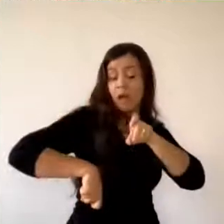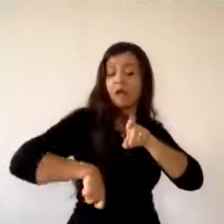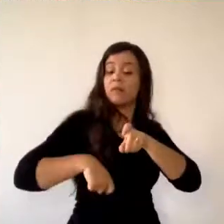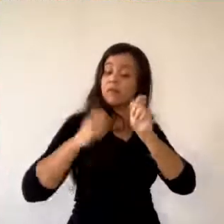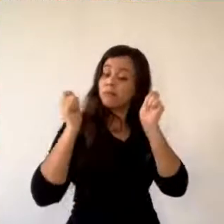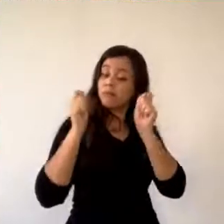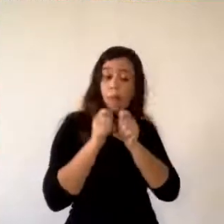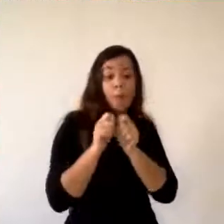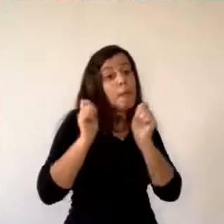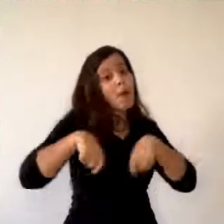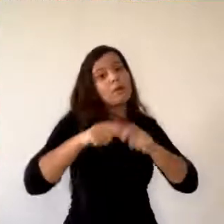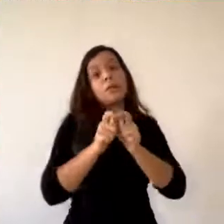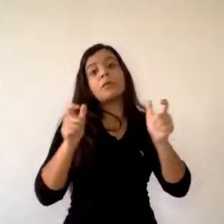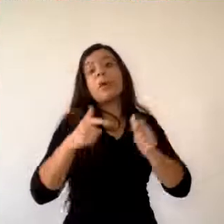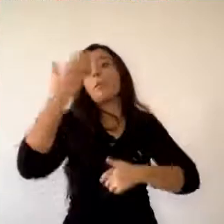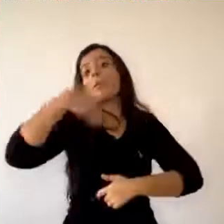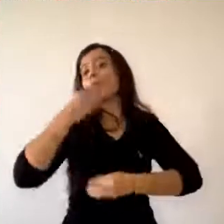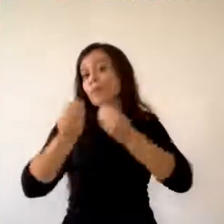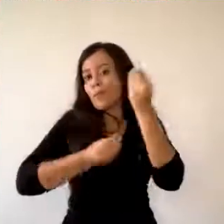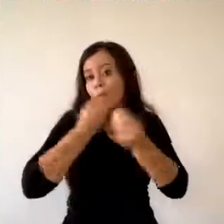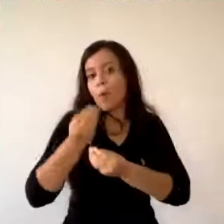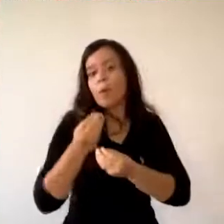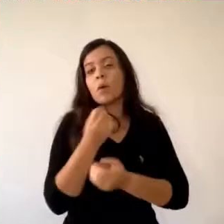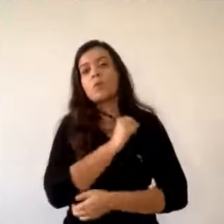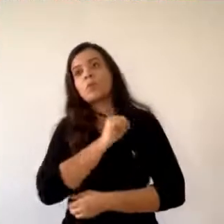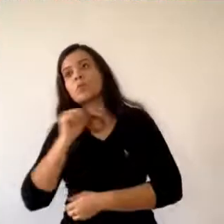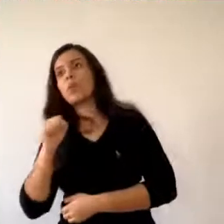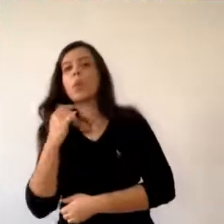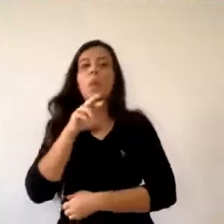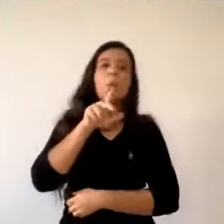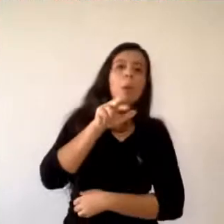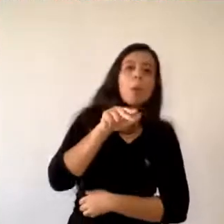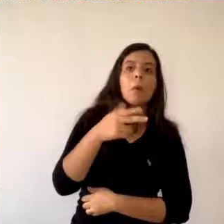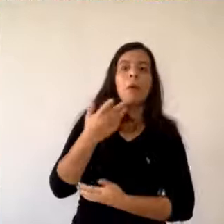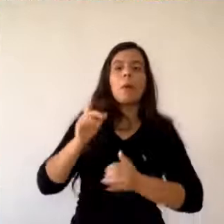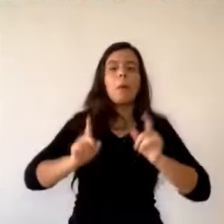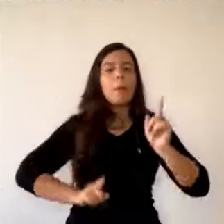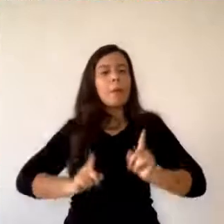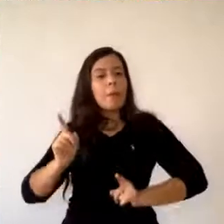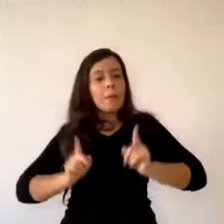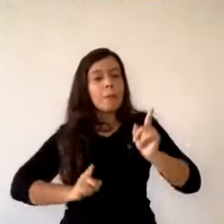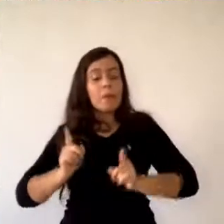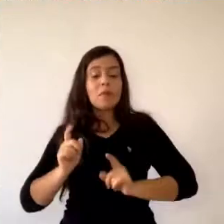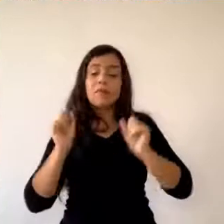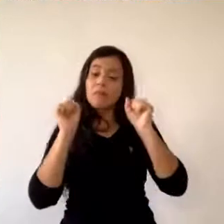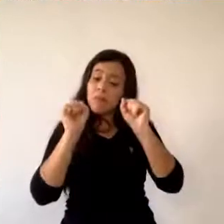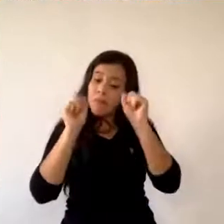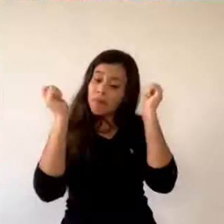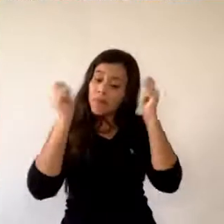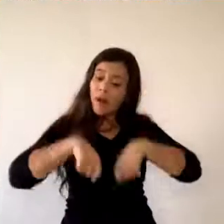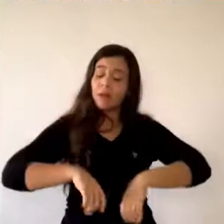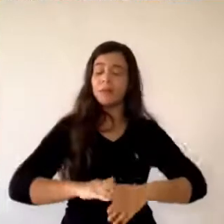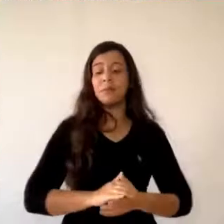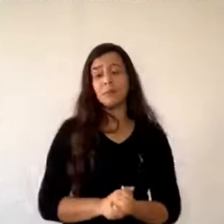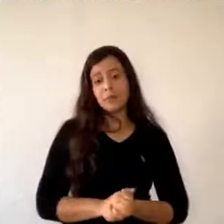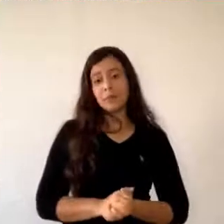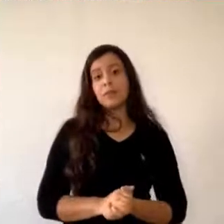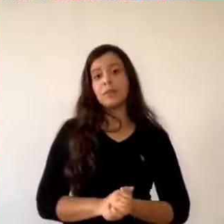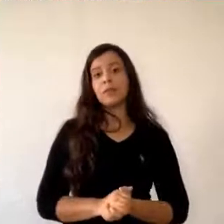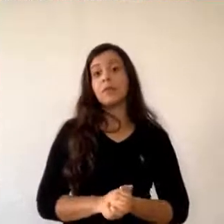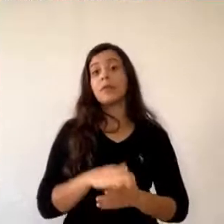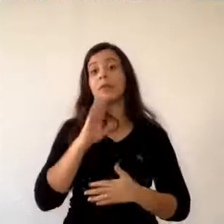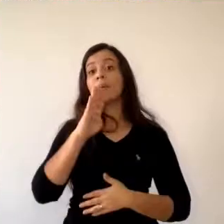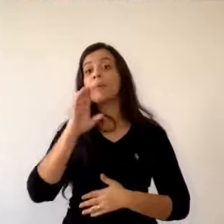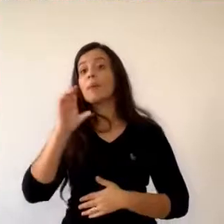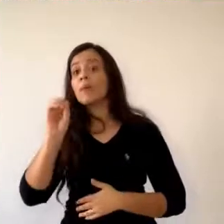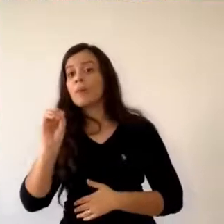Sexual violators are always related to the victim. It's a neighbor, a cousin, a father, but